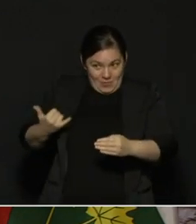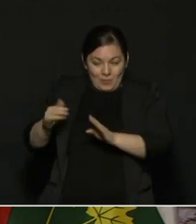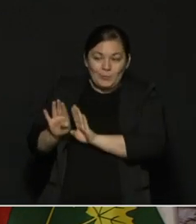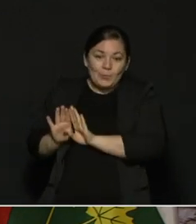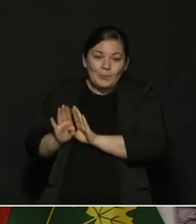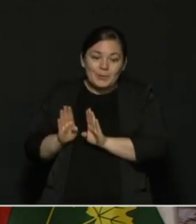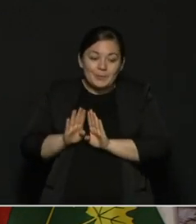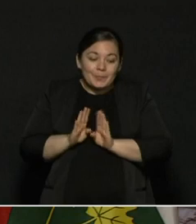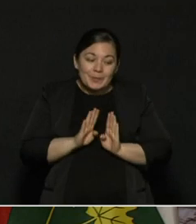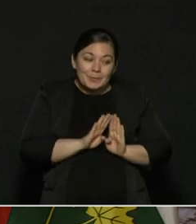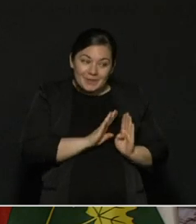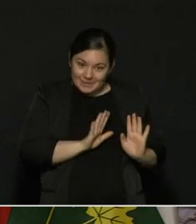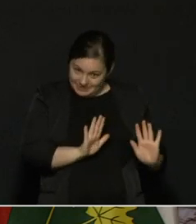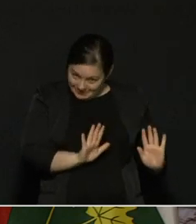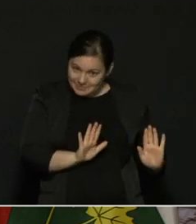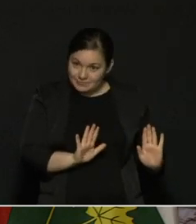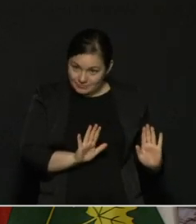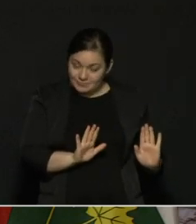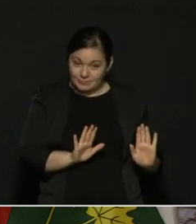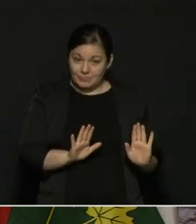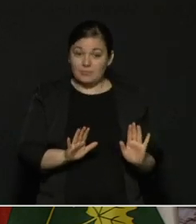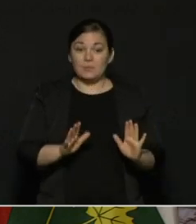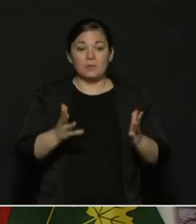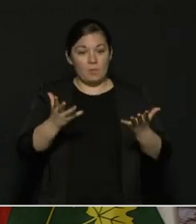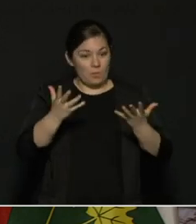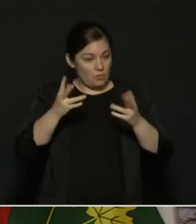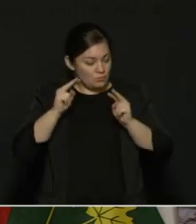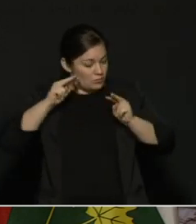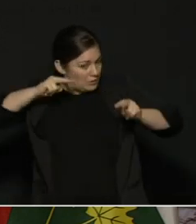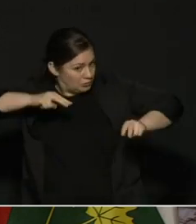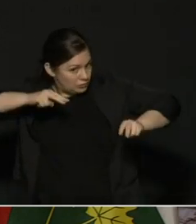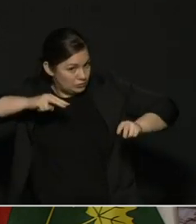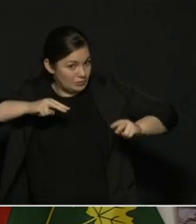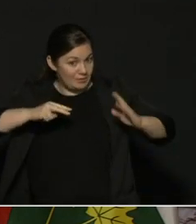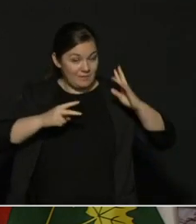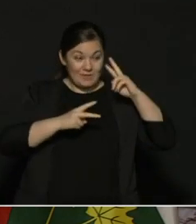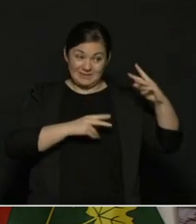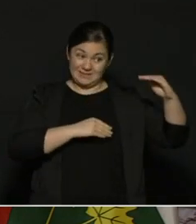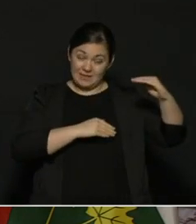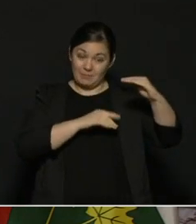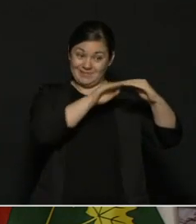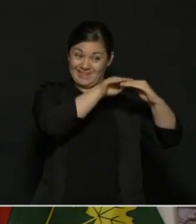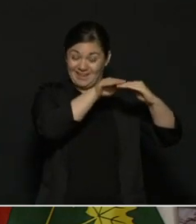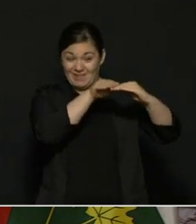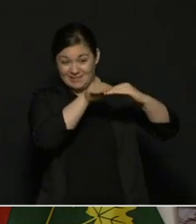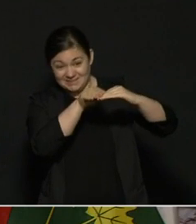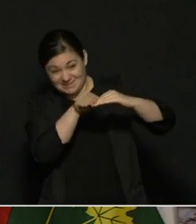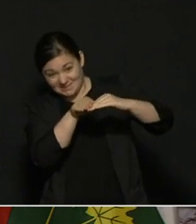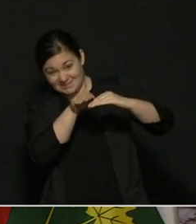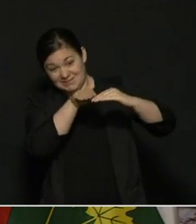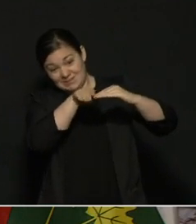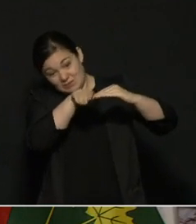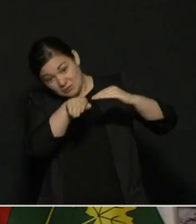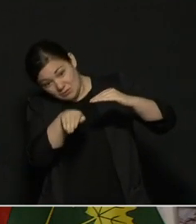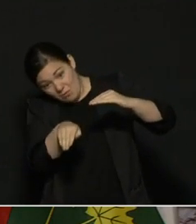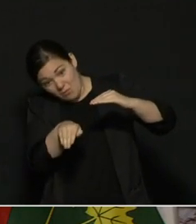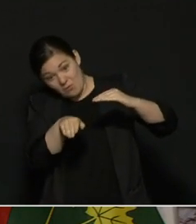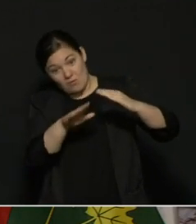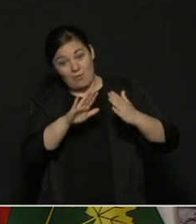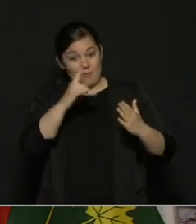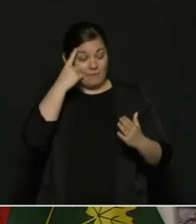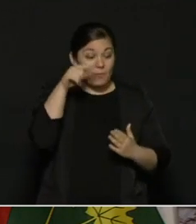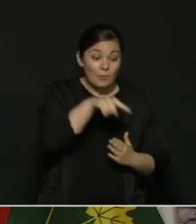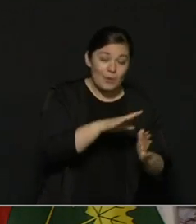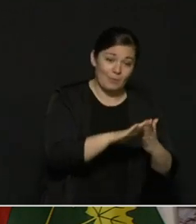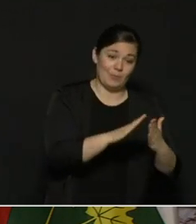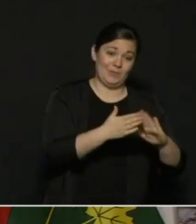continuing to see if we can bring this curve down, drop those number of community cases. As you can see with the number today, which